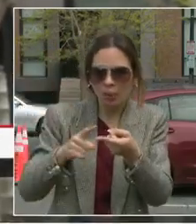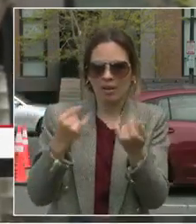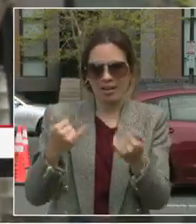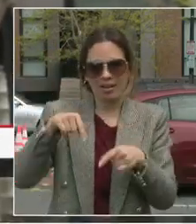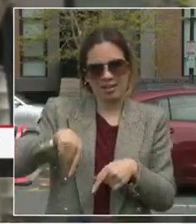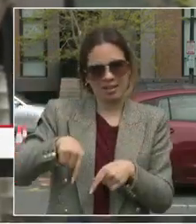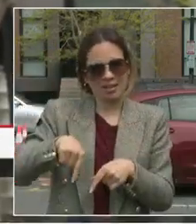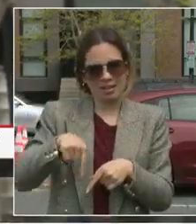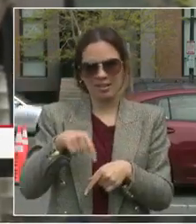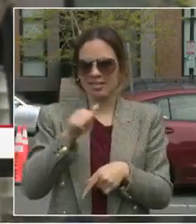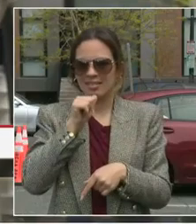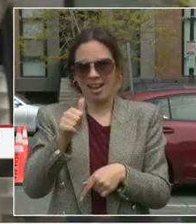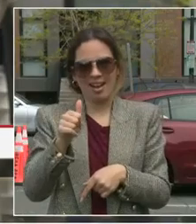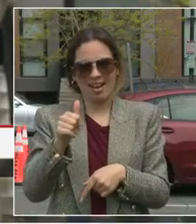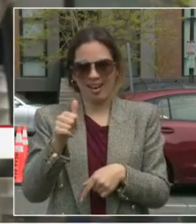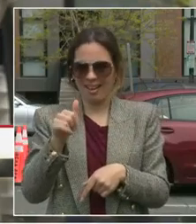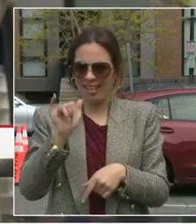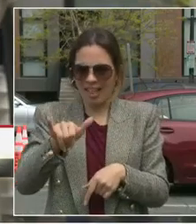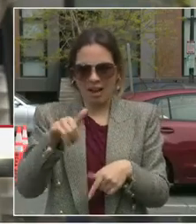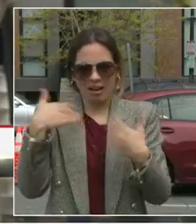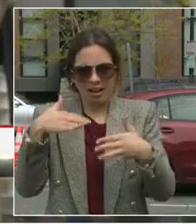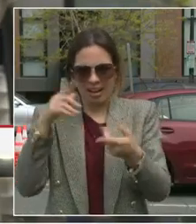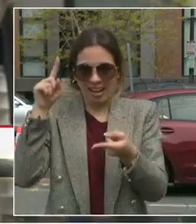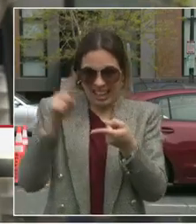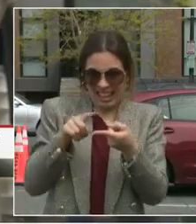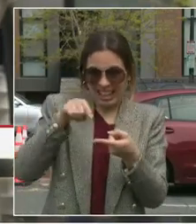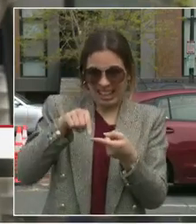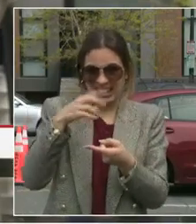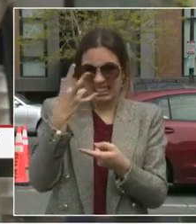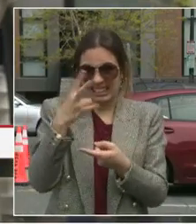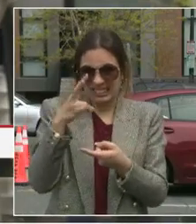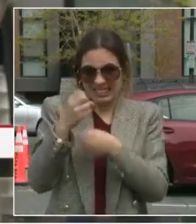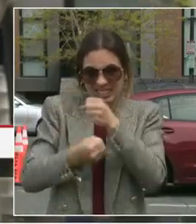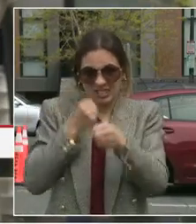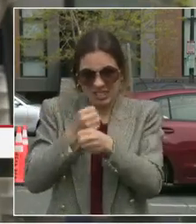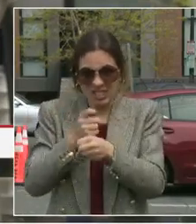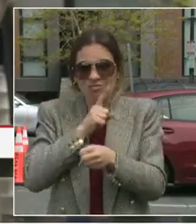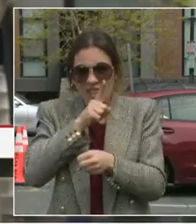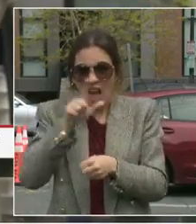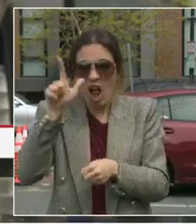it's down to its lowest point in 17 years.